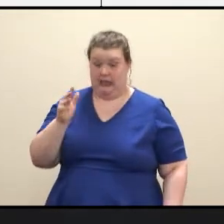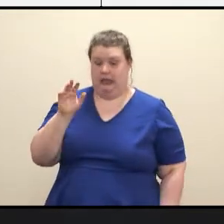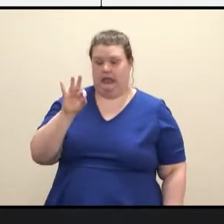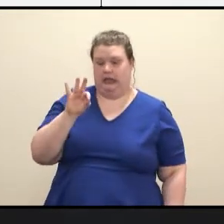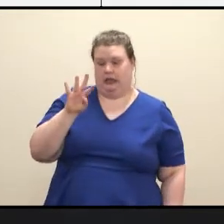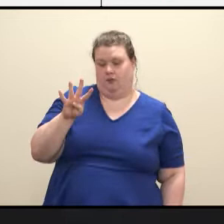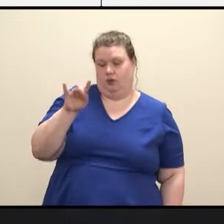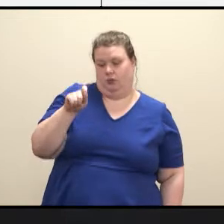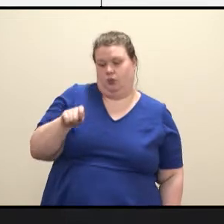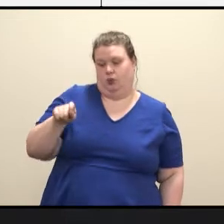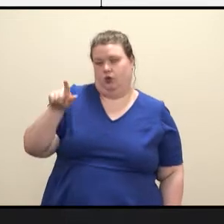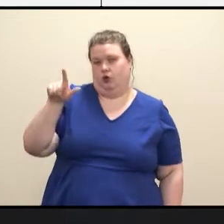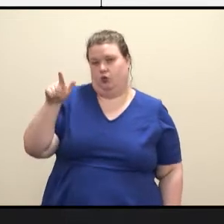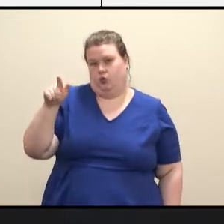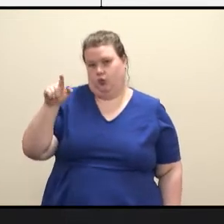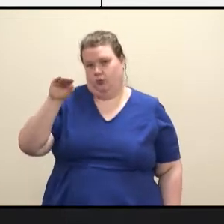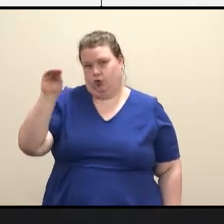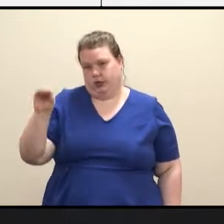was